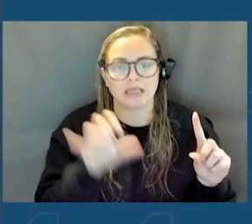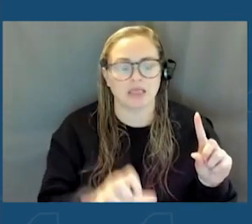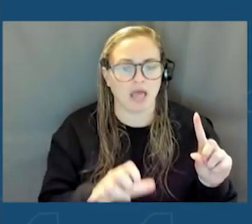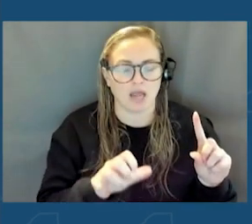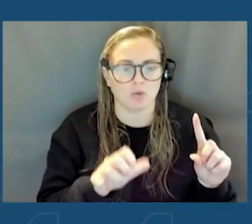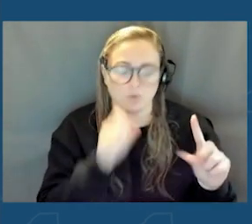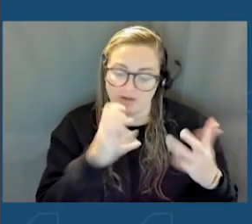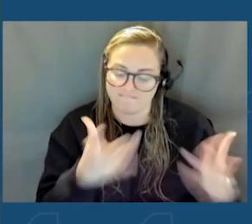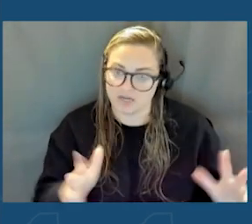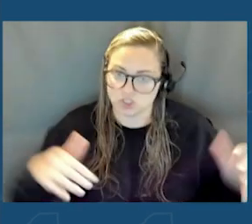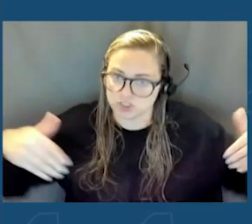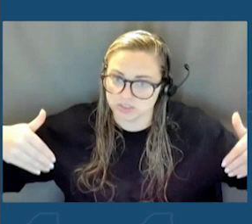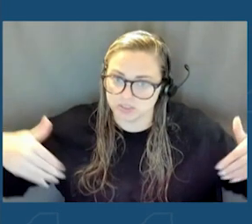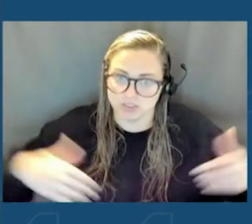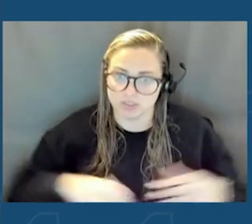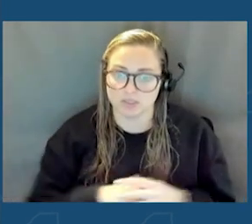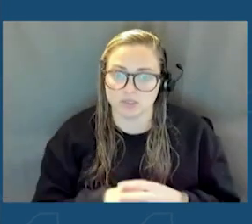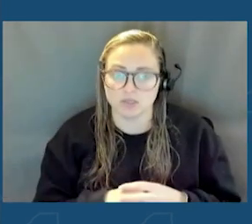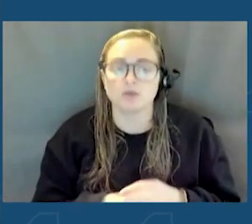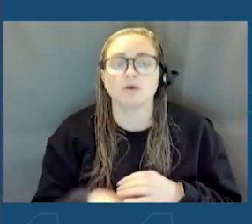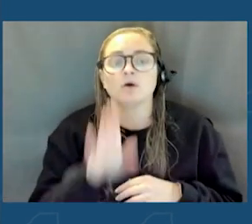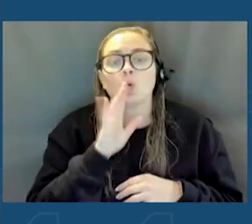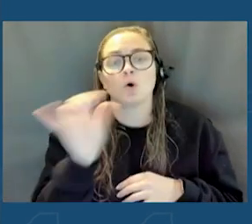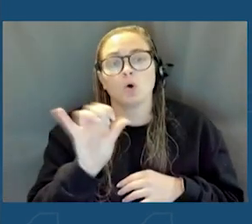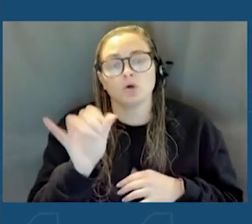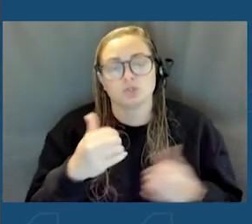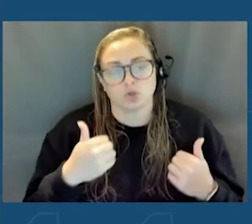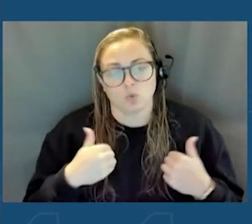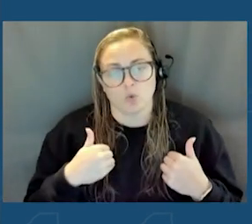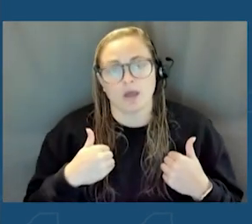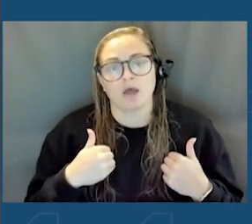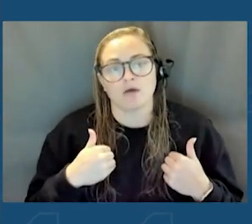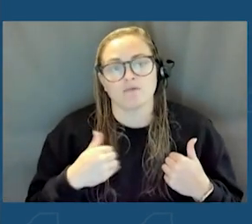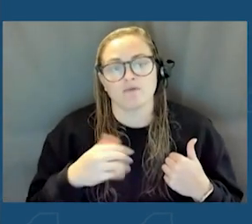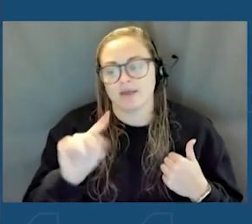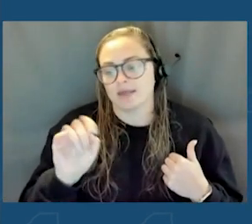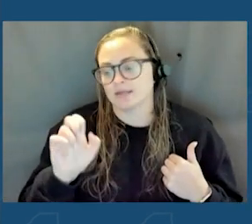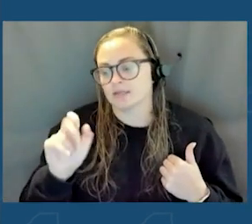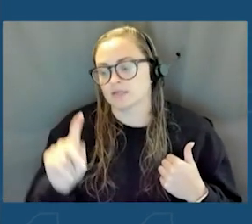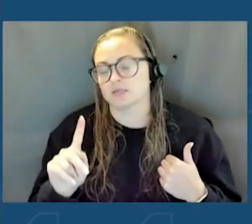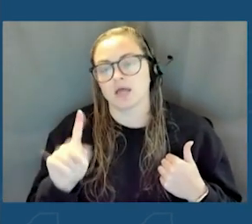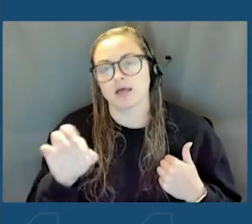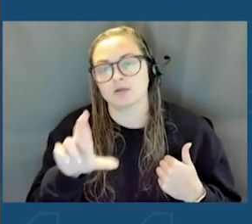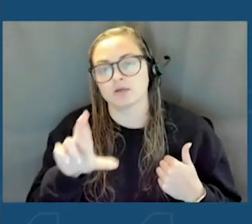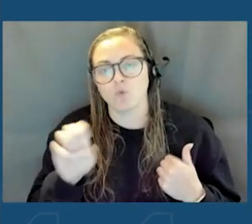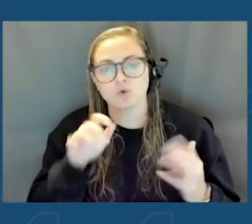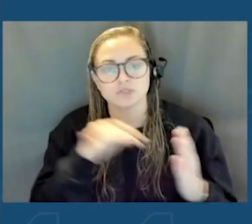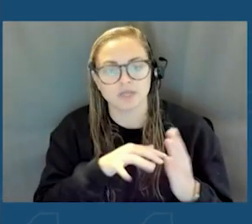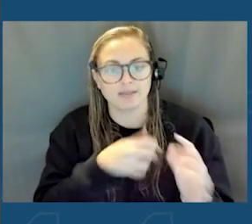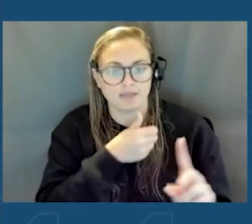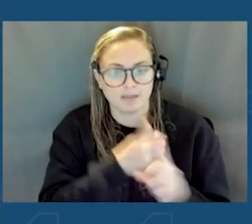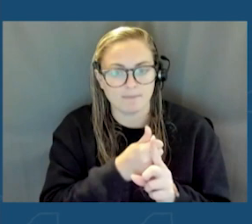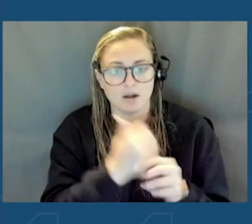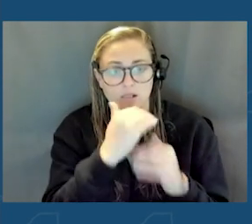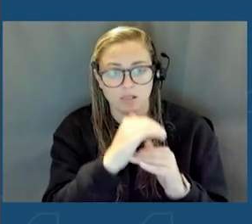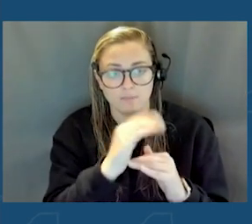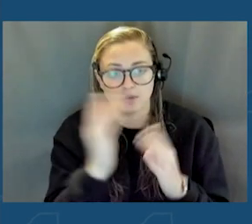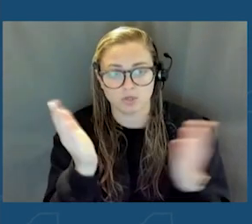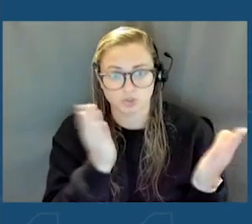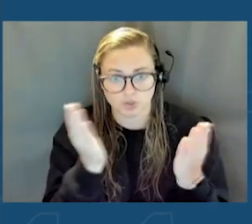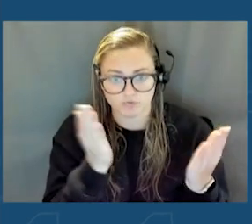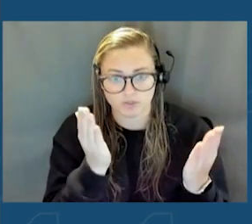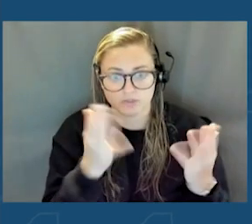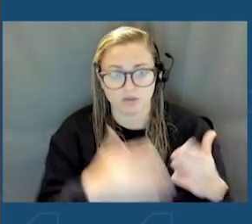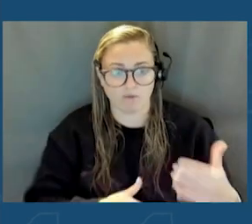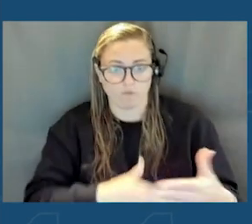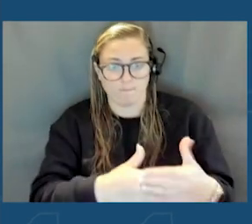finished with it as well. We're also going to have a task force to study the impact of limited service pregnancy centers.